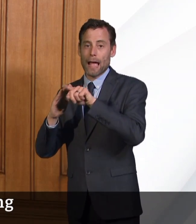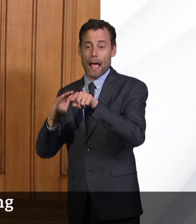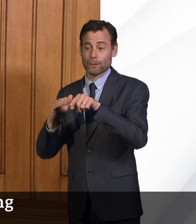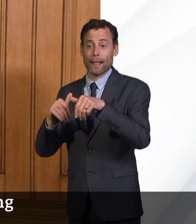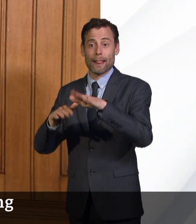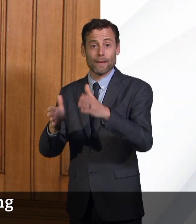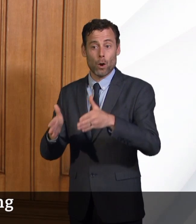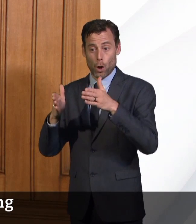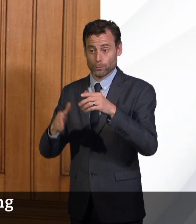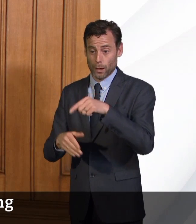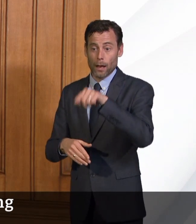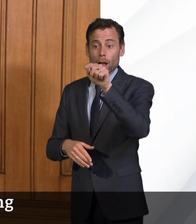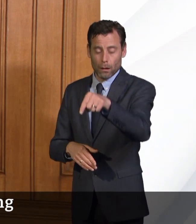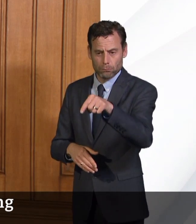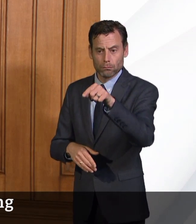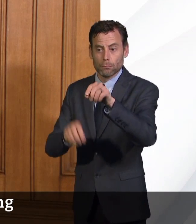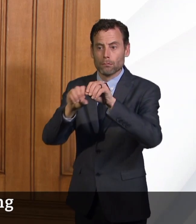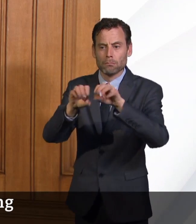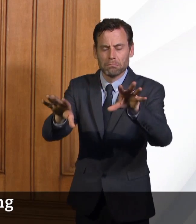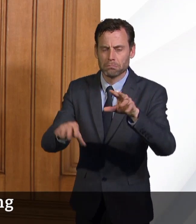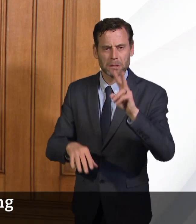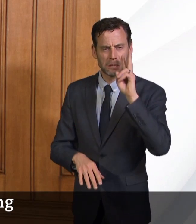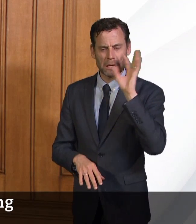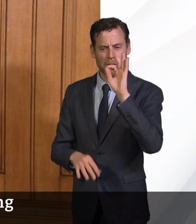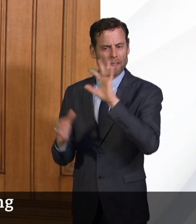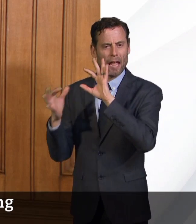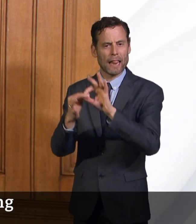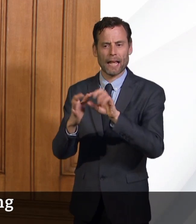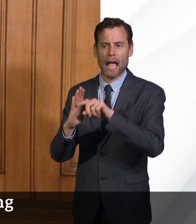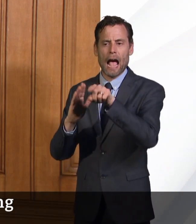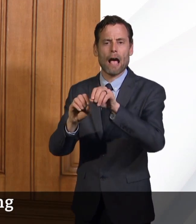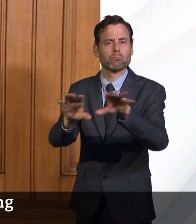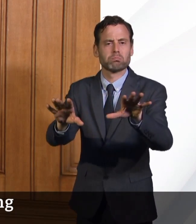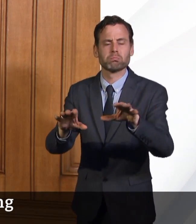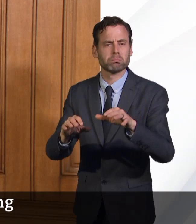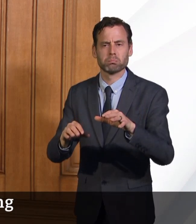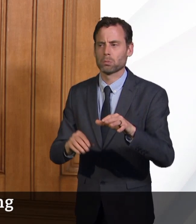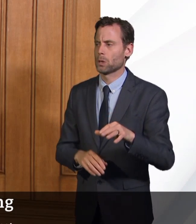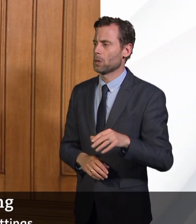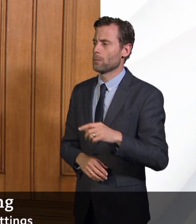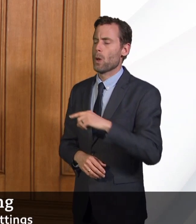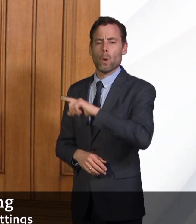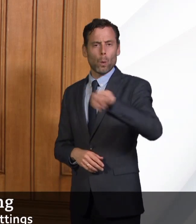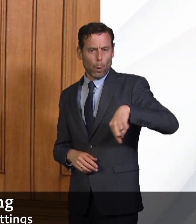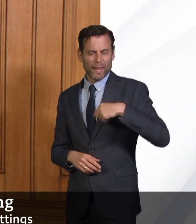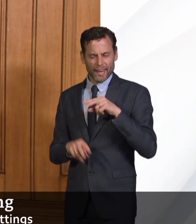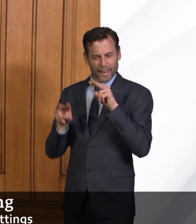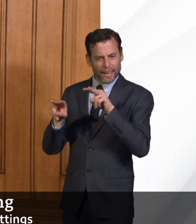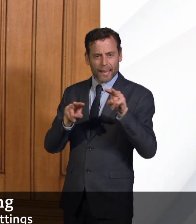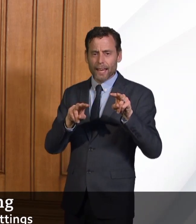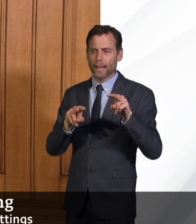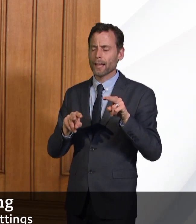and outbreaks. It is right, though, that we, as I said, that we put as much support as we can possibly